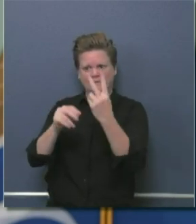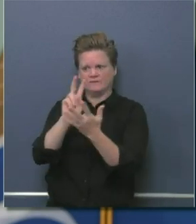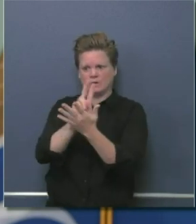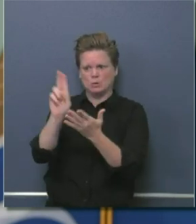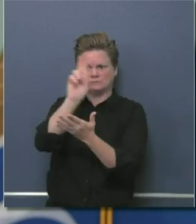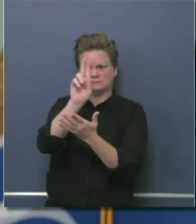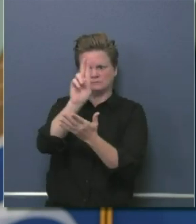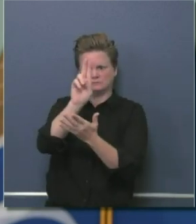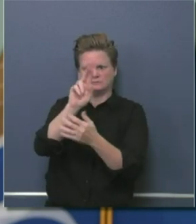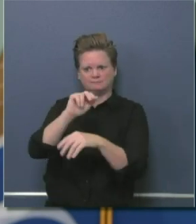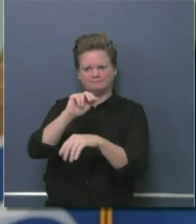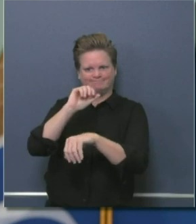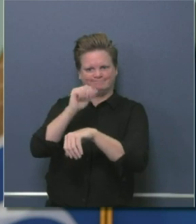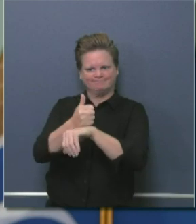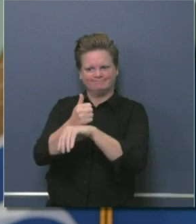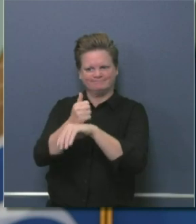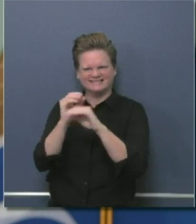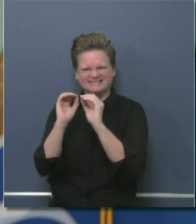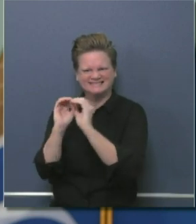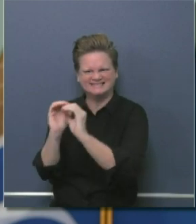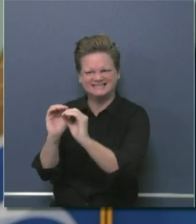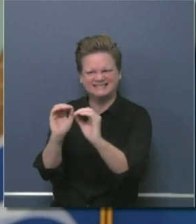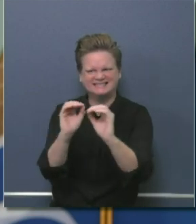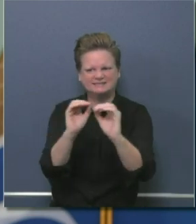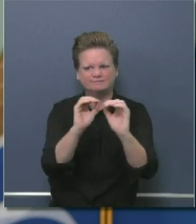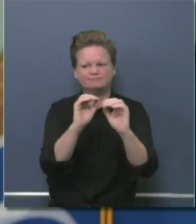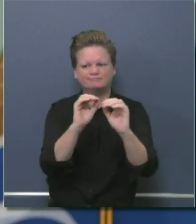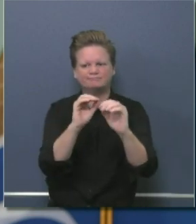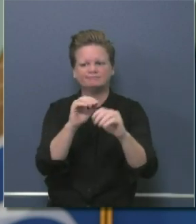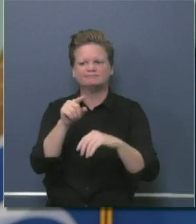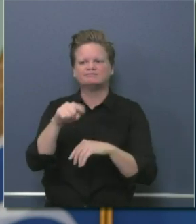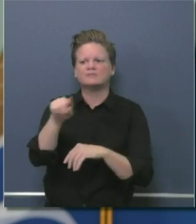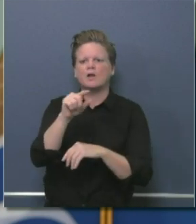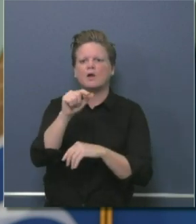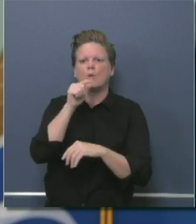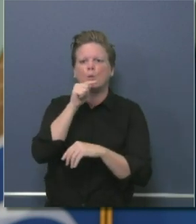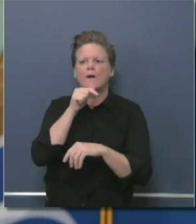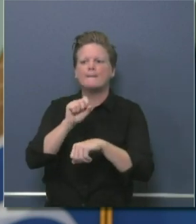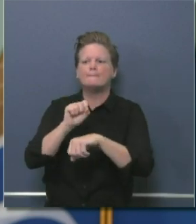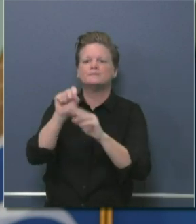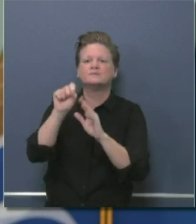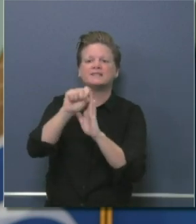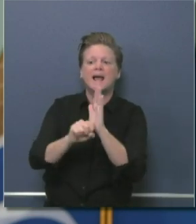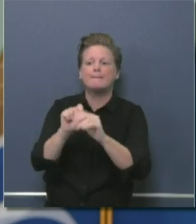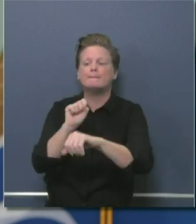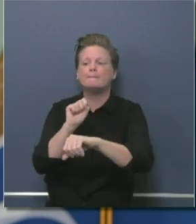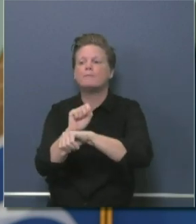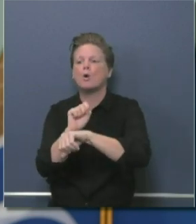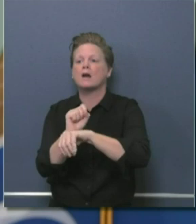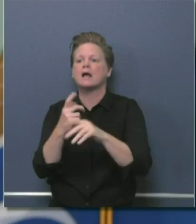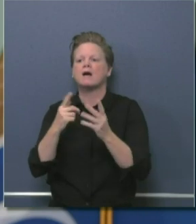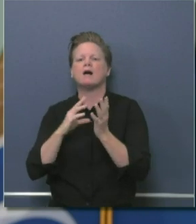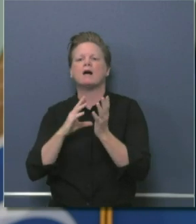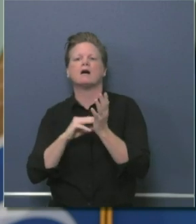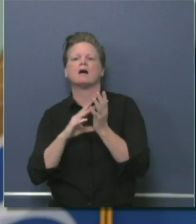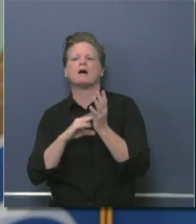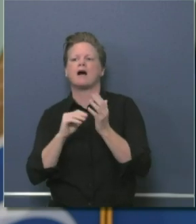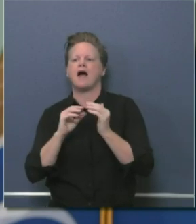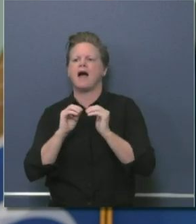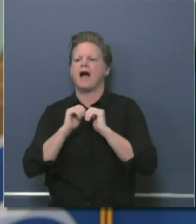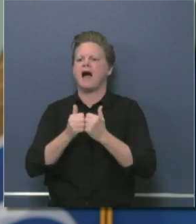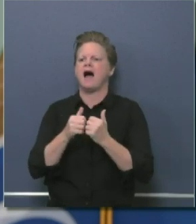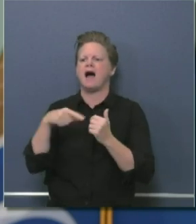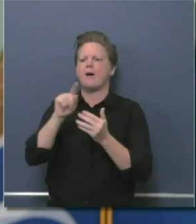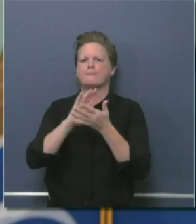first cohort of tracker and tracers. These, what I call disease detectives. We'll